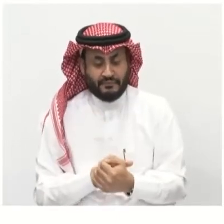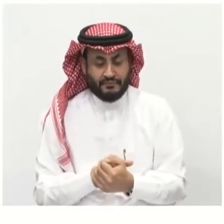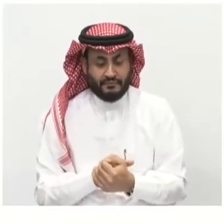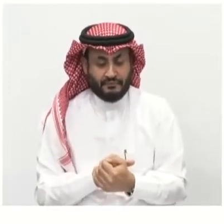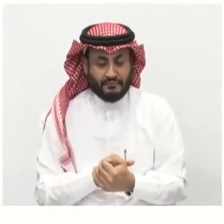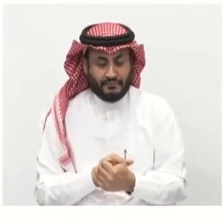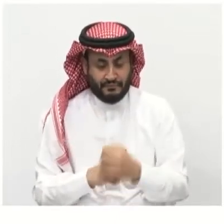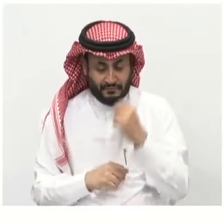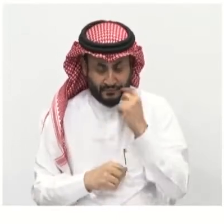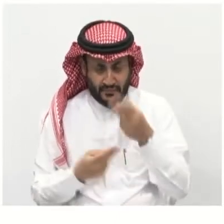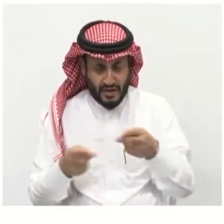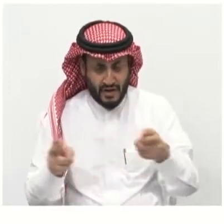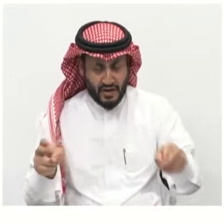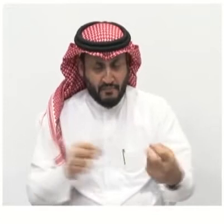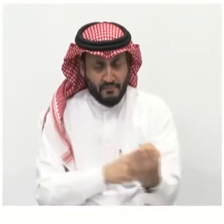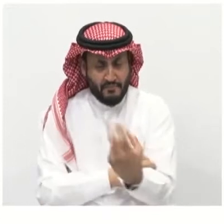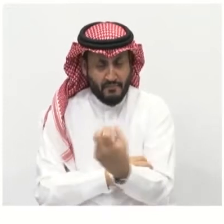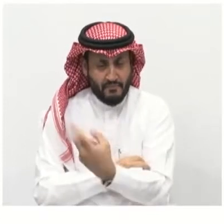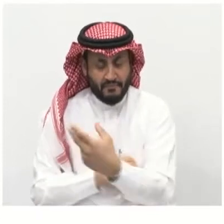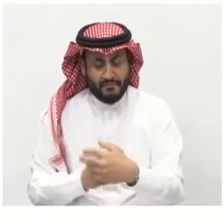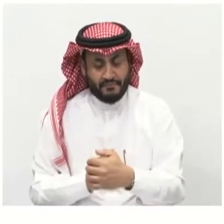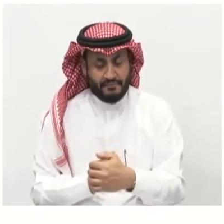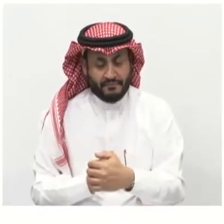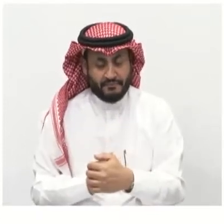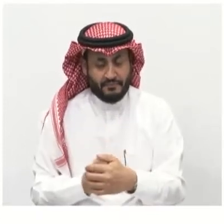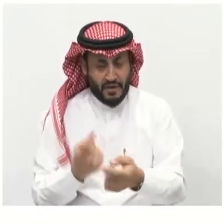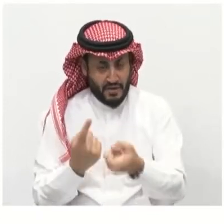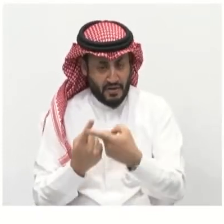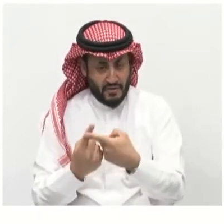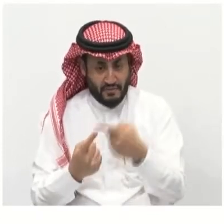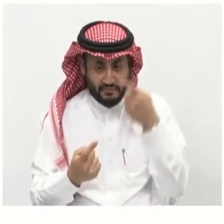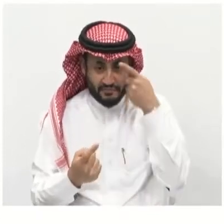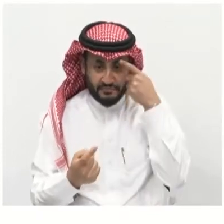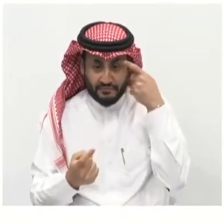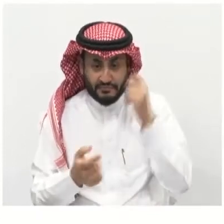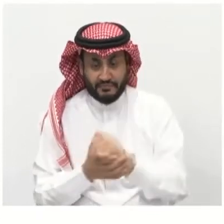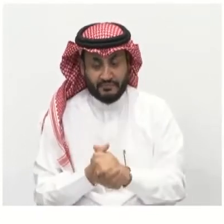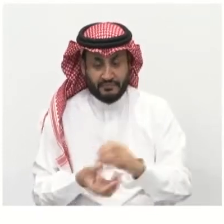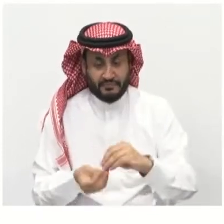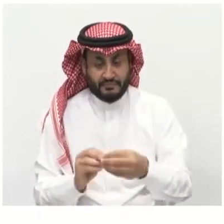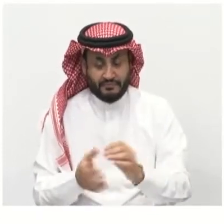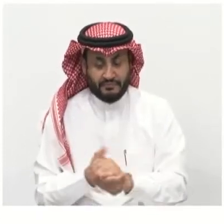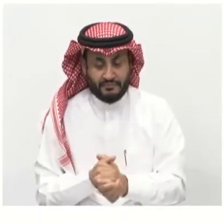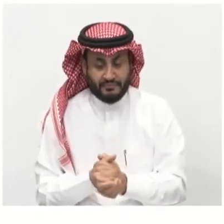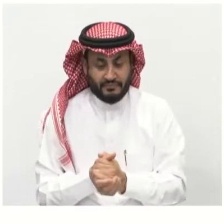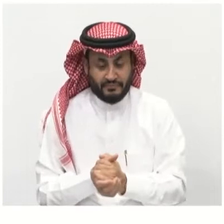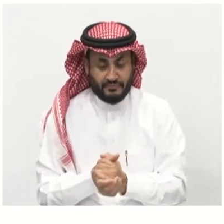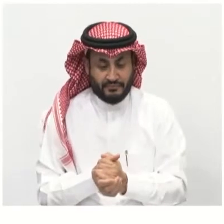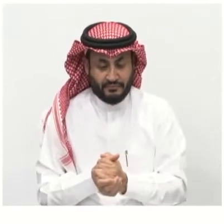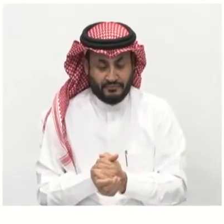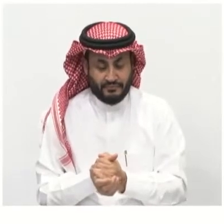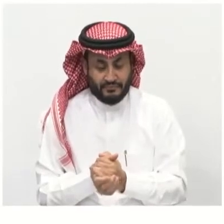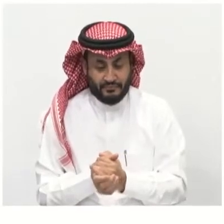Her favorite things to draw are different kinds of flowers, especially violet blossoms.